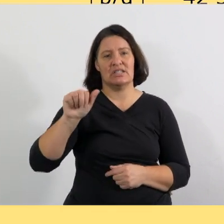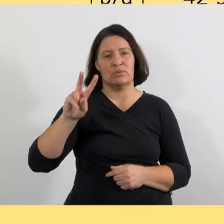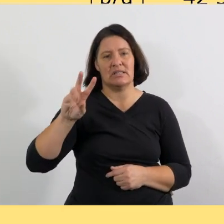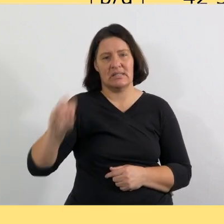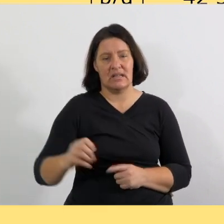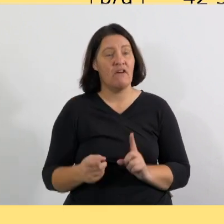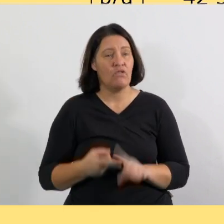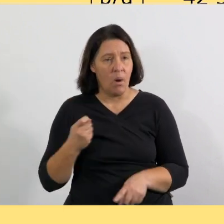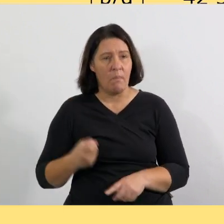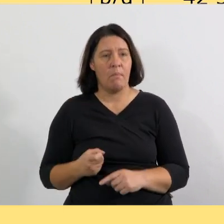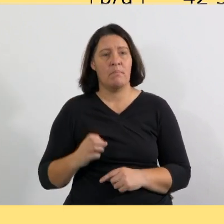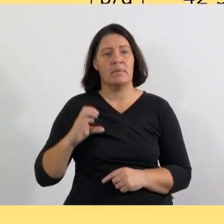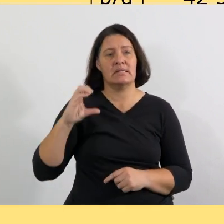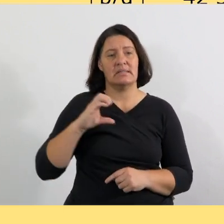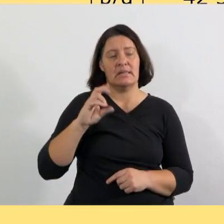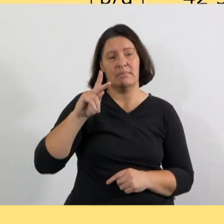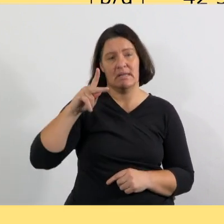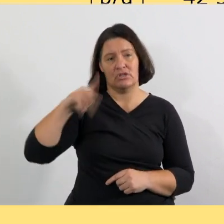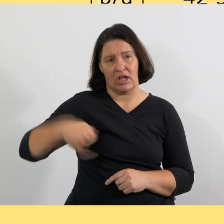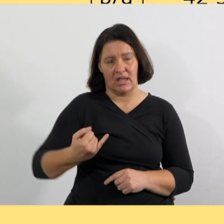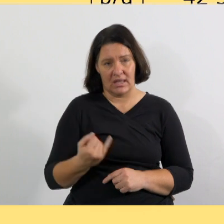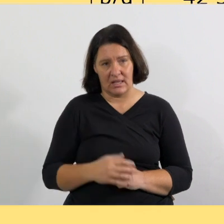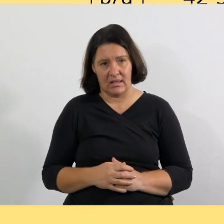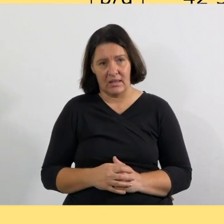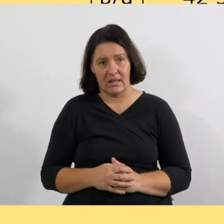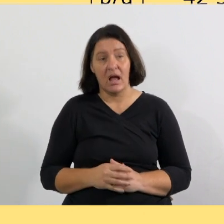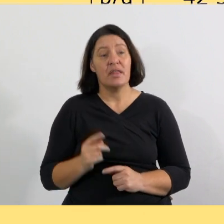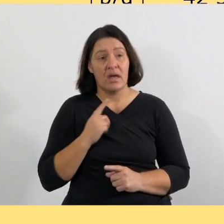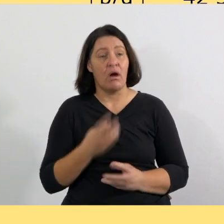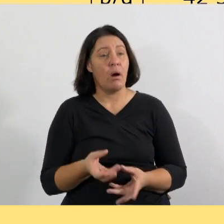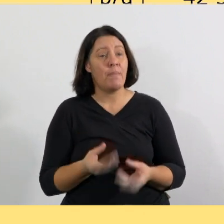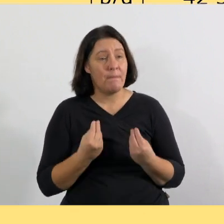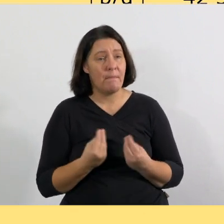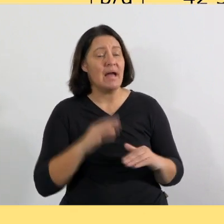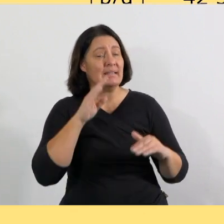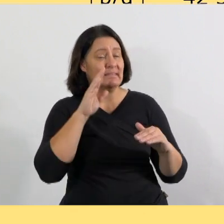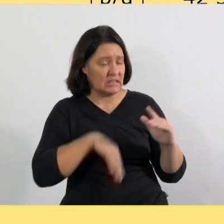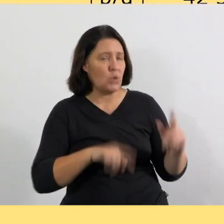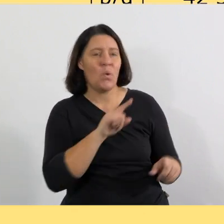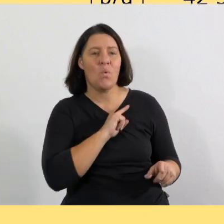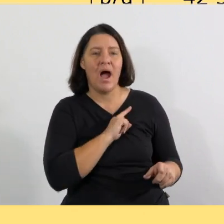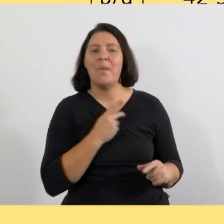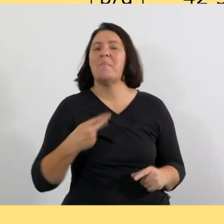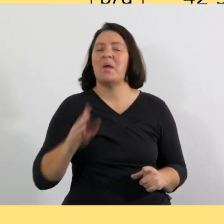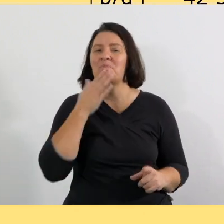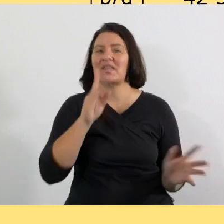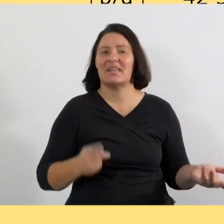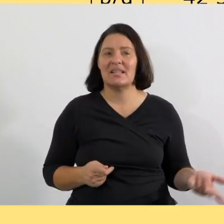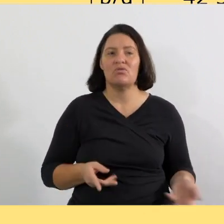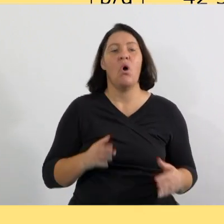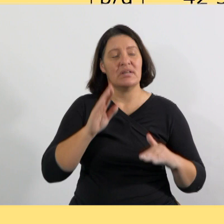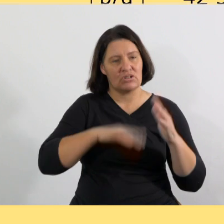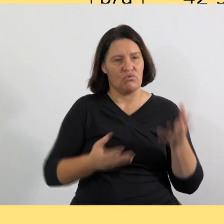22,620, and this is from the CPJ. Upon paying our account, the creditors granted us discount, which we call